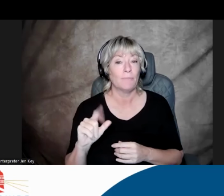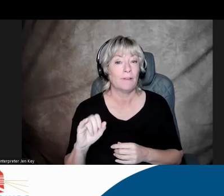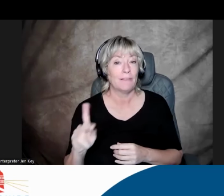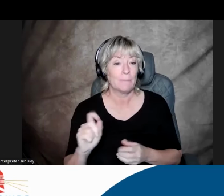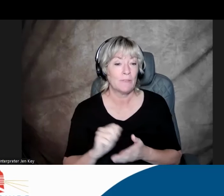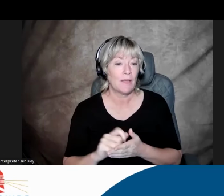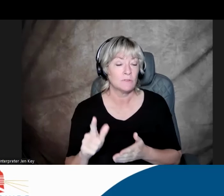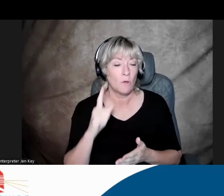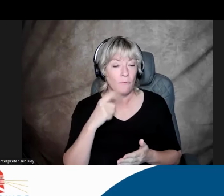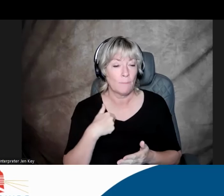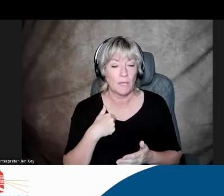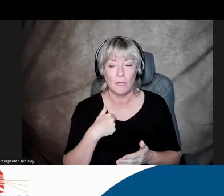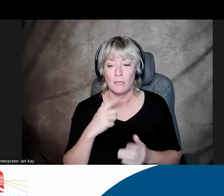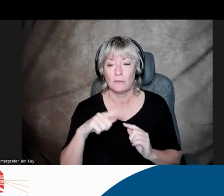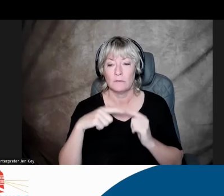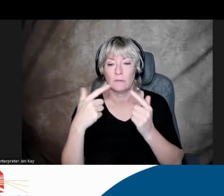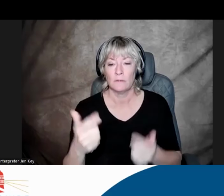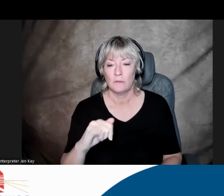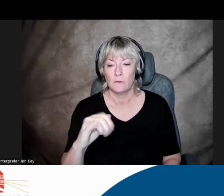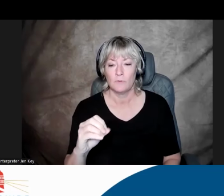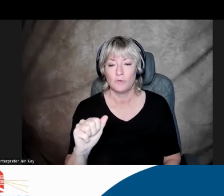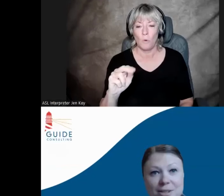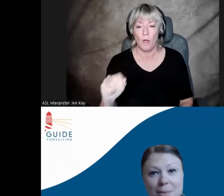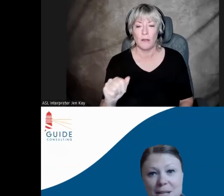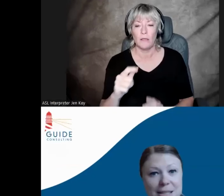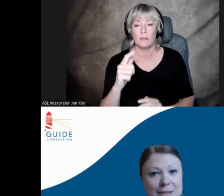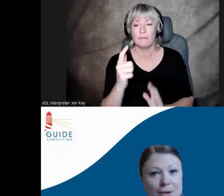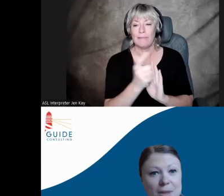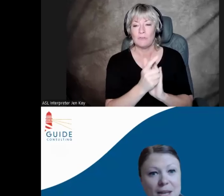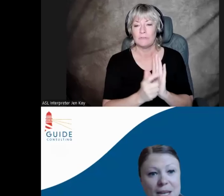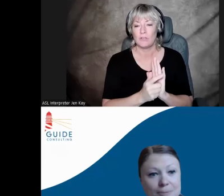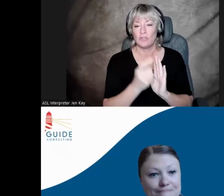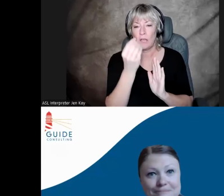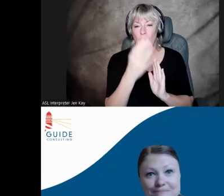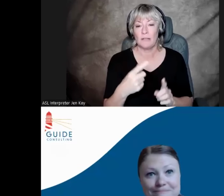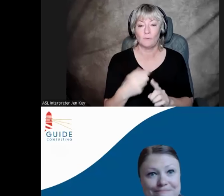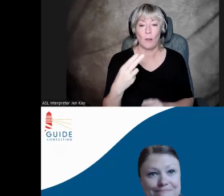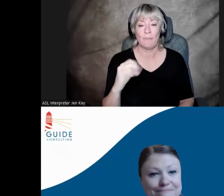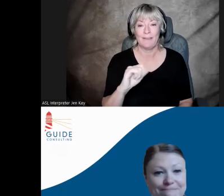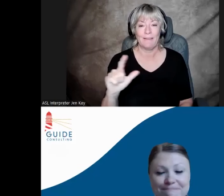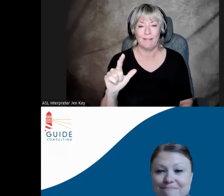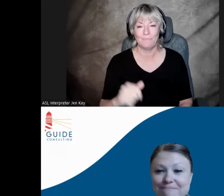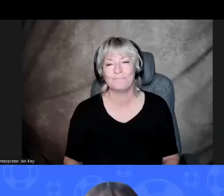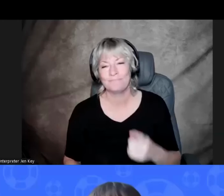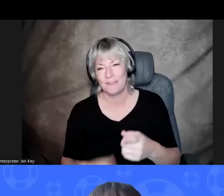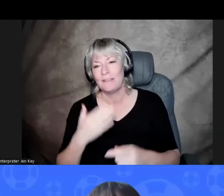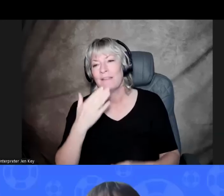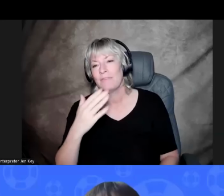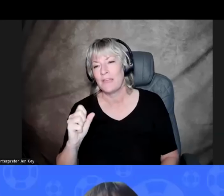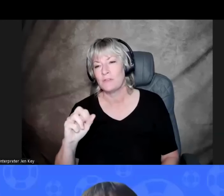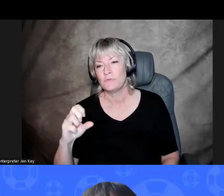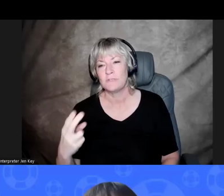it for me. Let me turn it over to Joanna with some legislations updates from the Hill. Thank you, Sarah. And yeah,